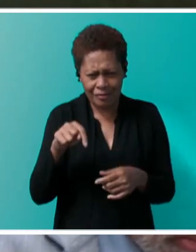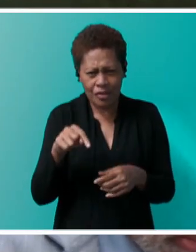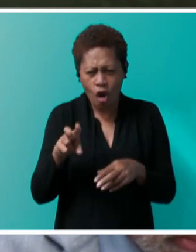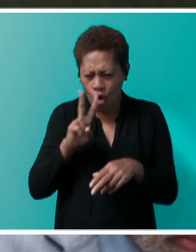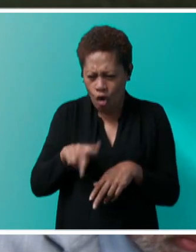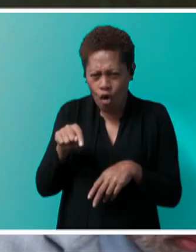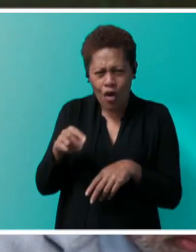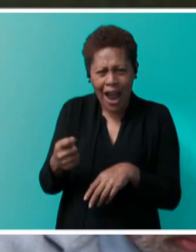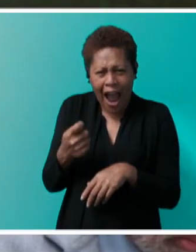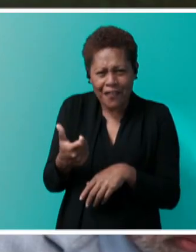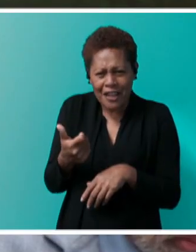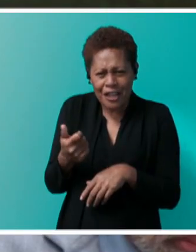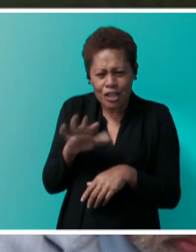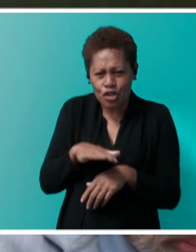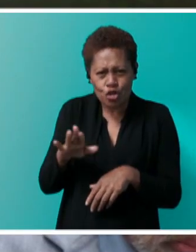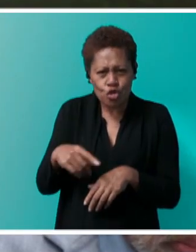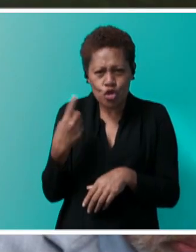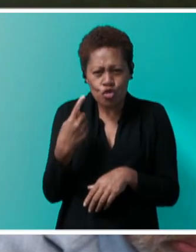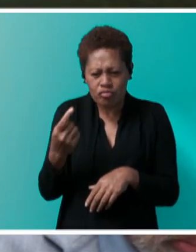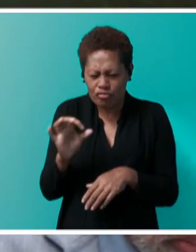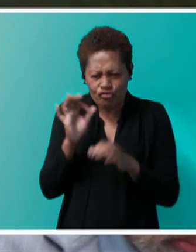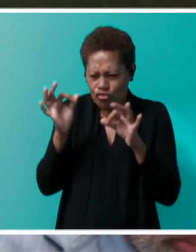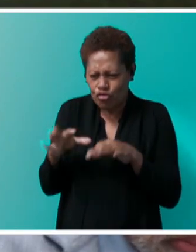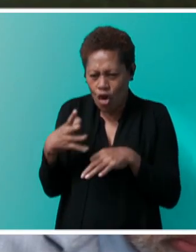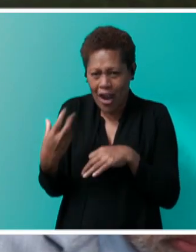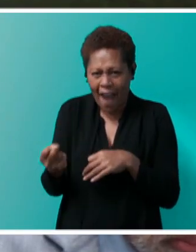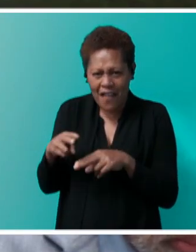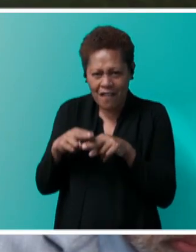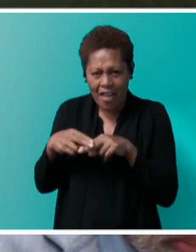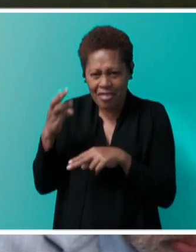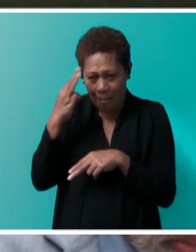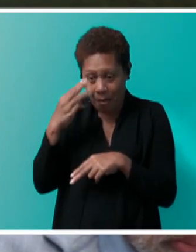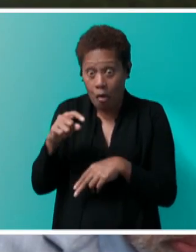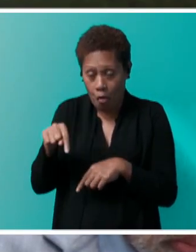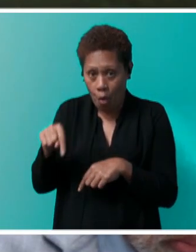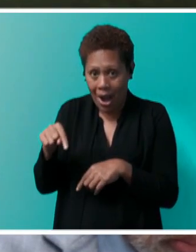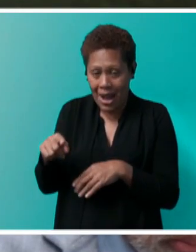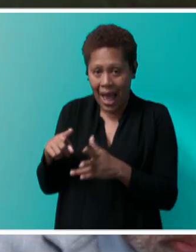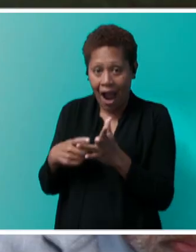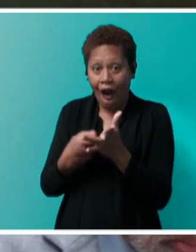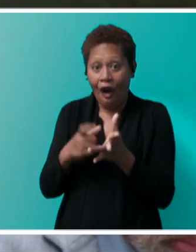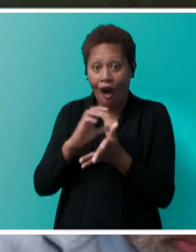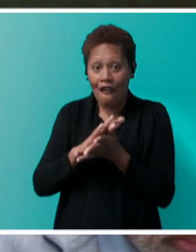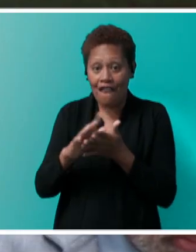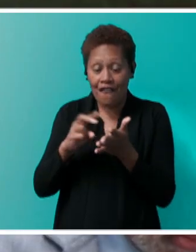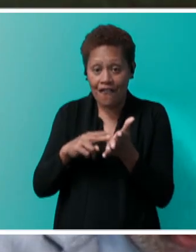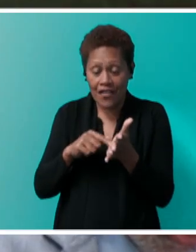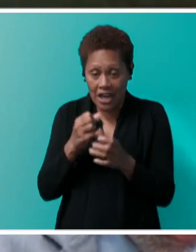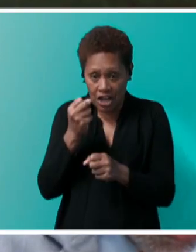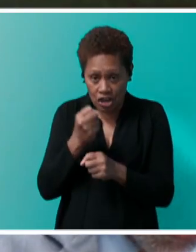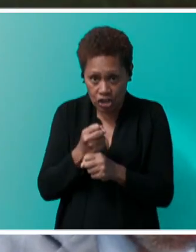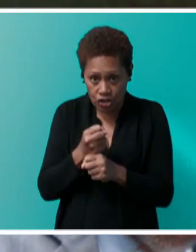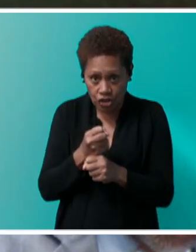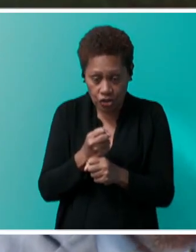in state care. Mr. Speaker, some of our workers are deeply impacted when they have to deal with multiple cases of child sexual abuse